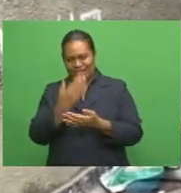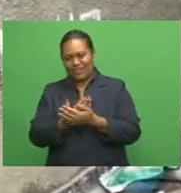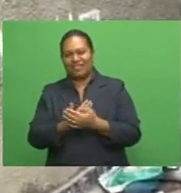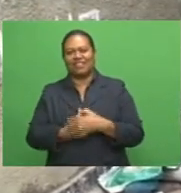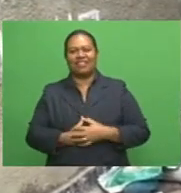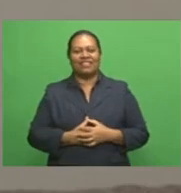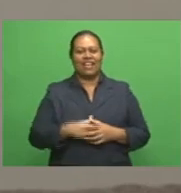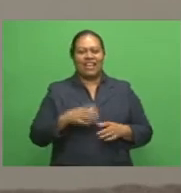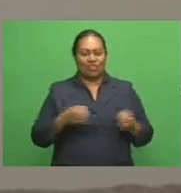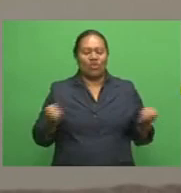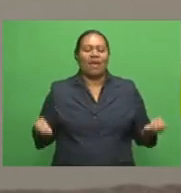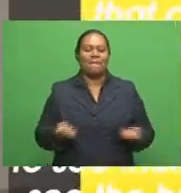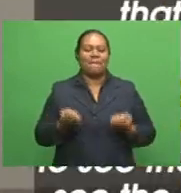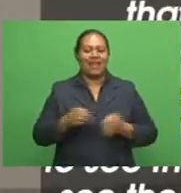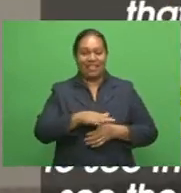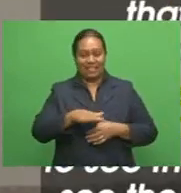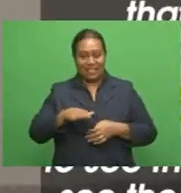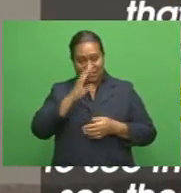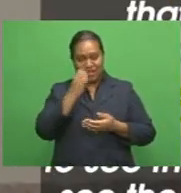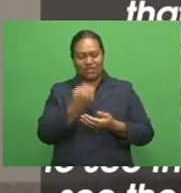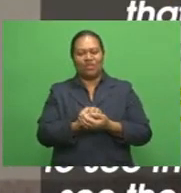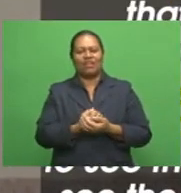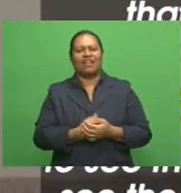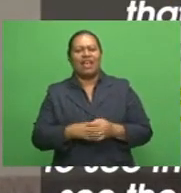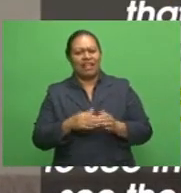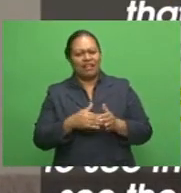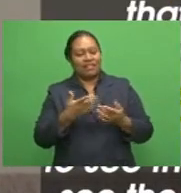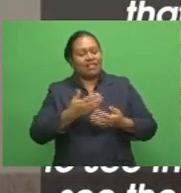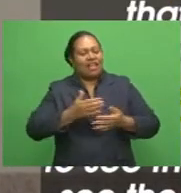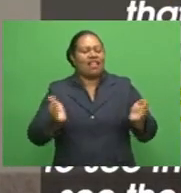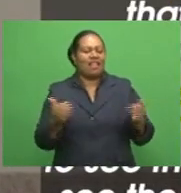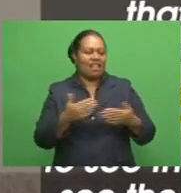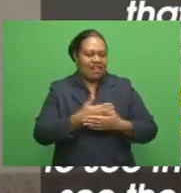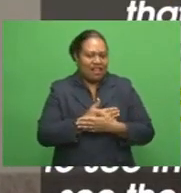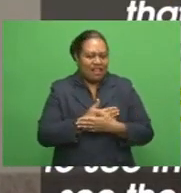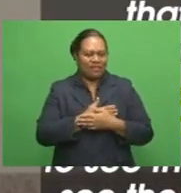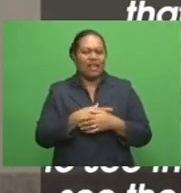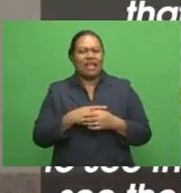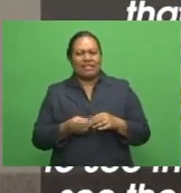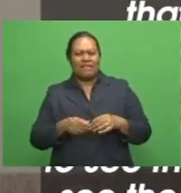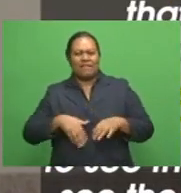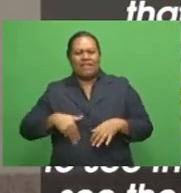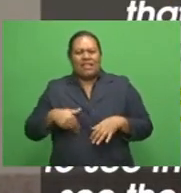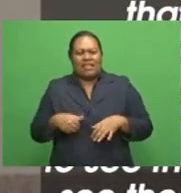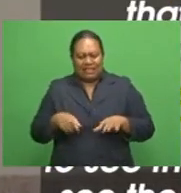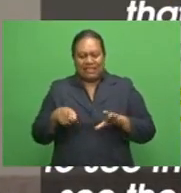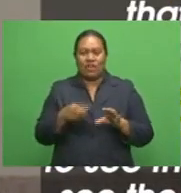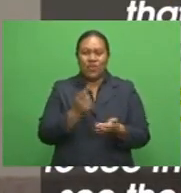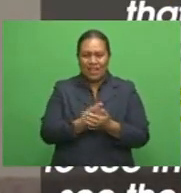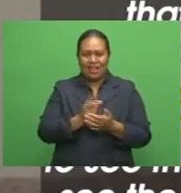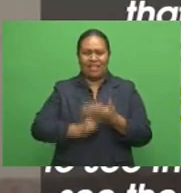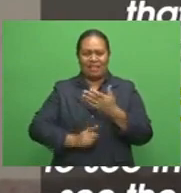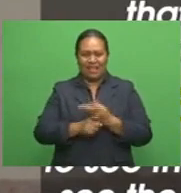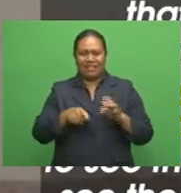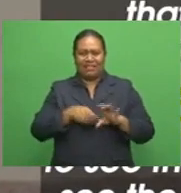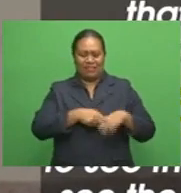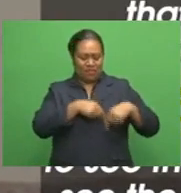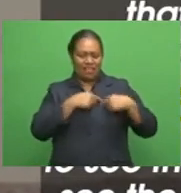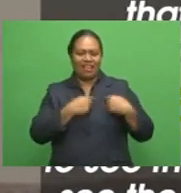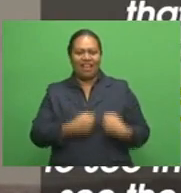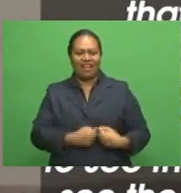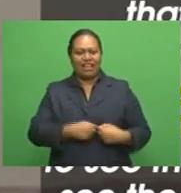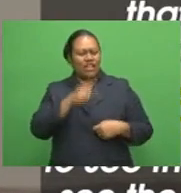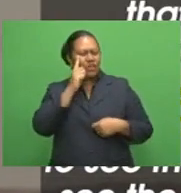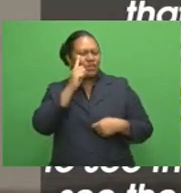by embracing her students. It is indescribable. It's love, a feeling that comes from inside. It's that nostalgia. It comes from the heart. And to see